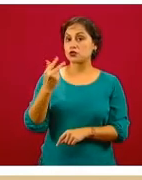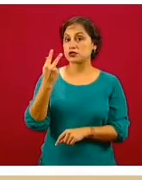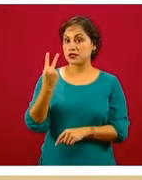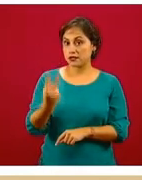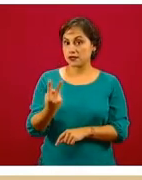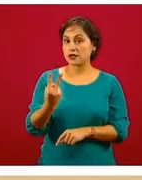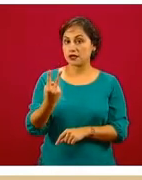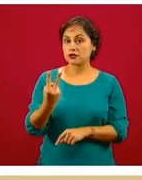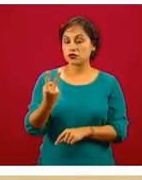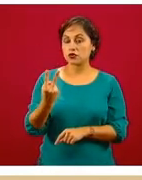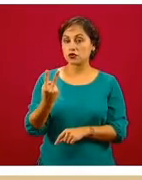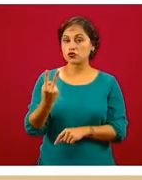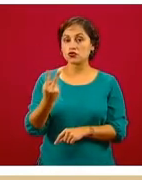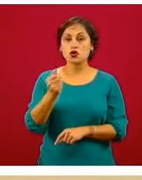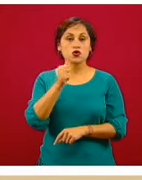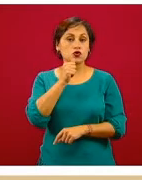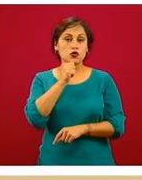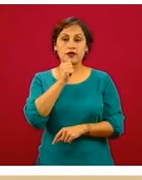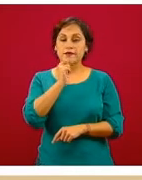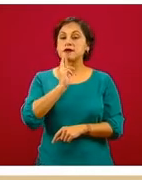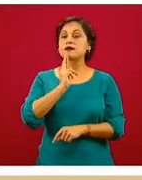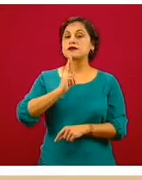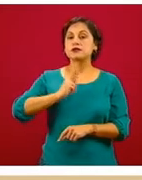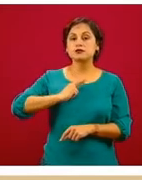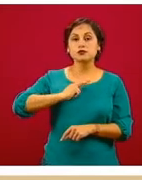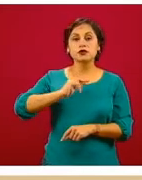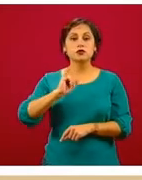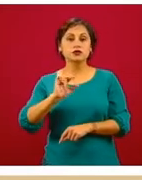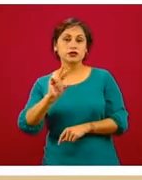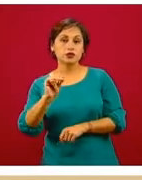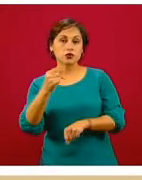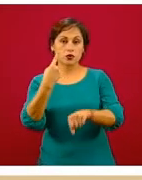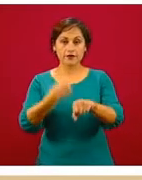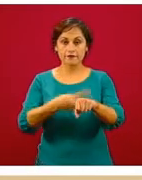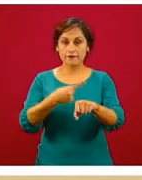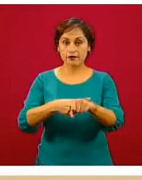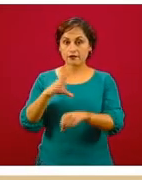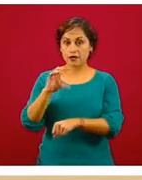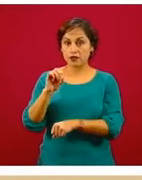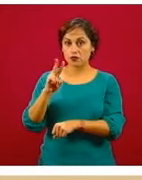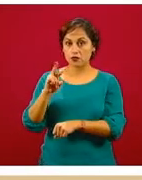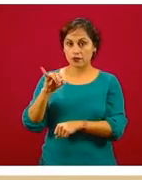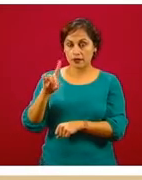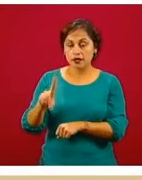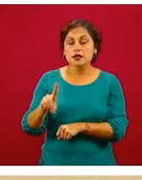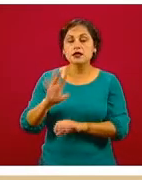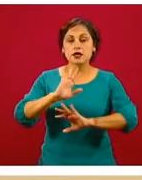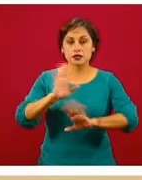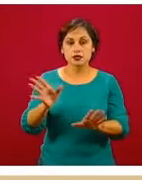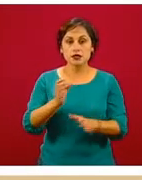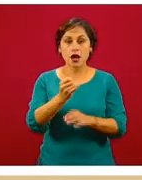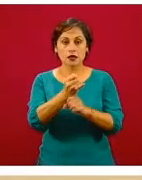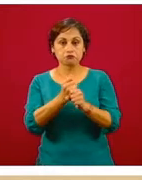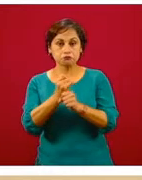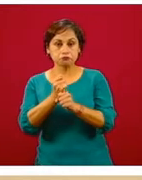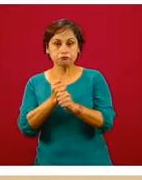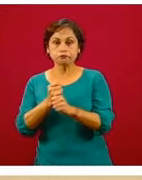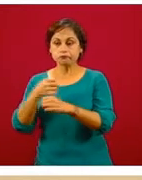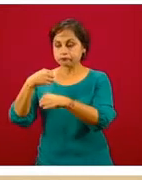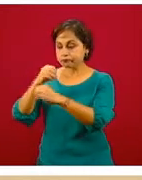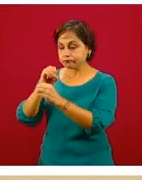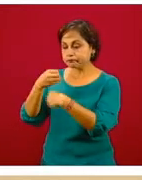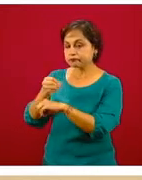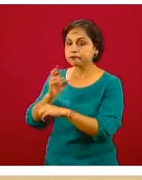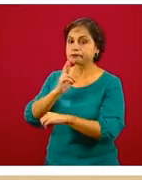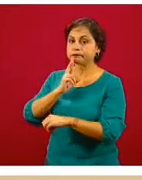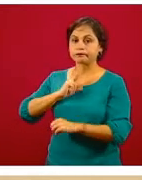There's 582 which are still in the intermediate phase of testing. Lab samples have been taken and